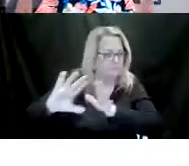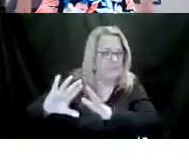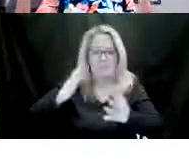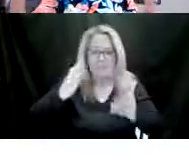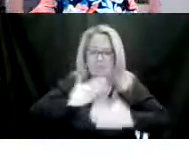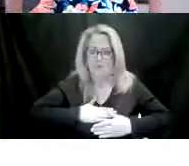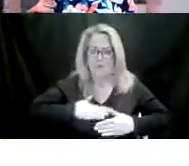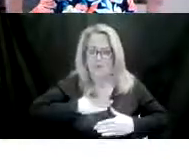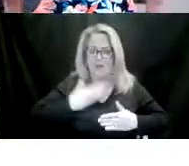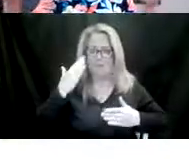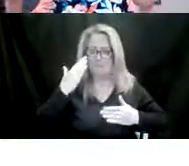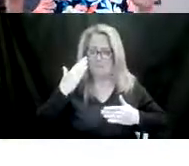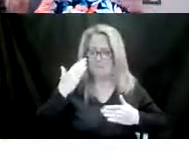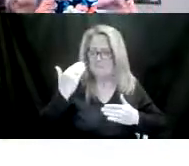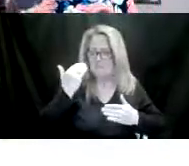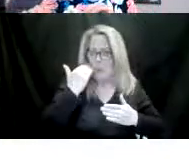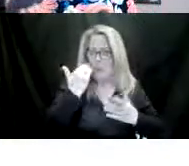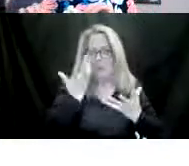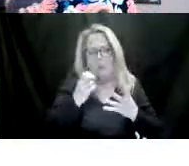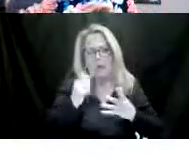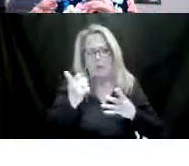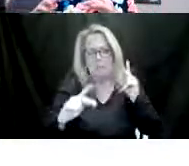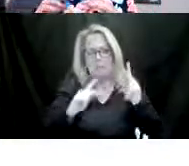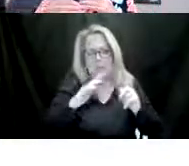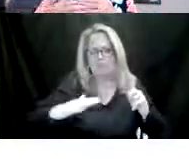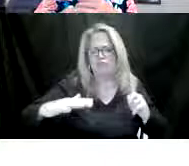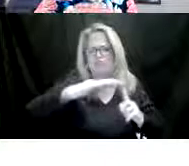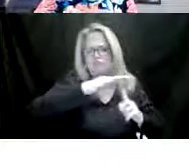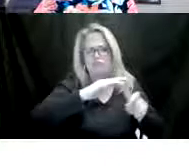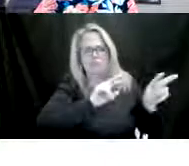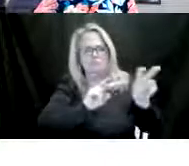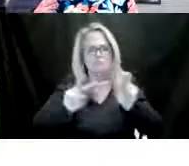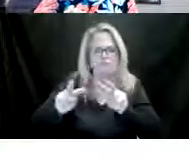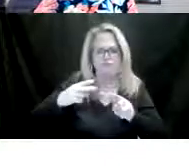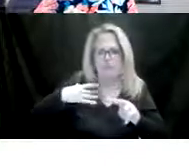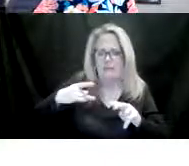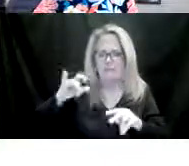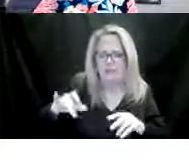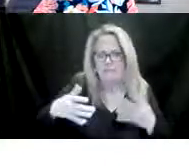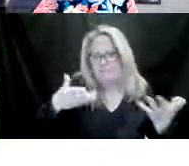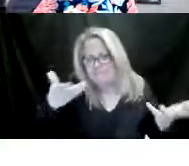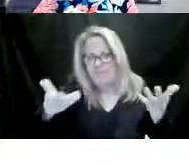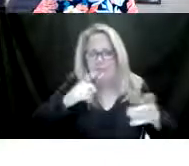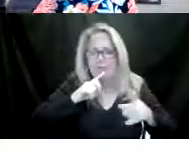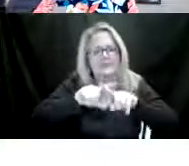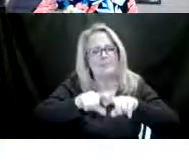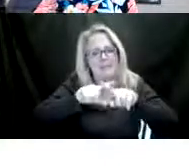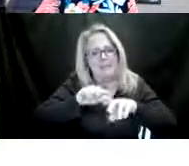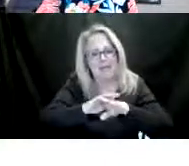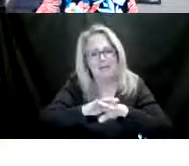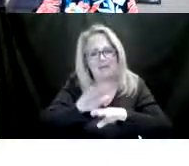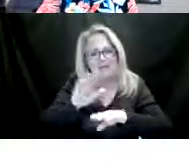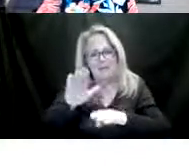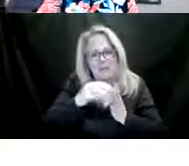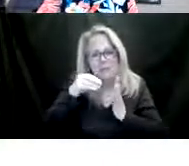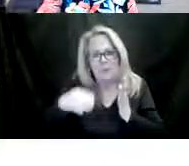of knowing that other children are around by their noises. So I think it might depend a little bit on the scenario. But for